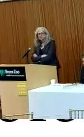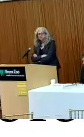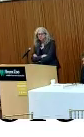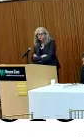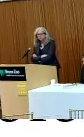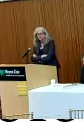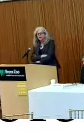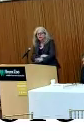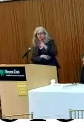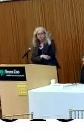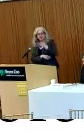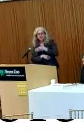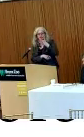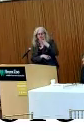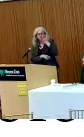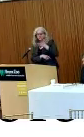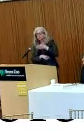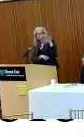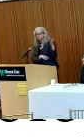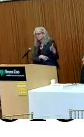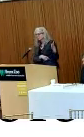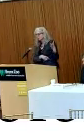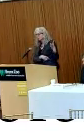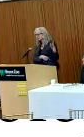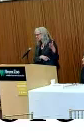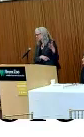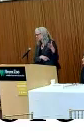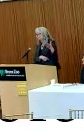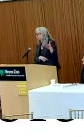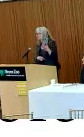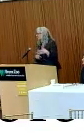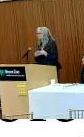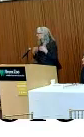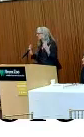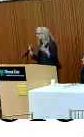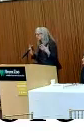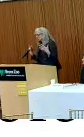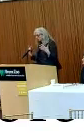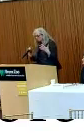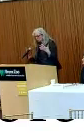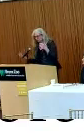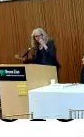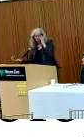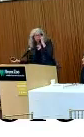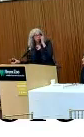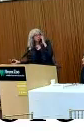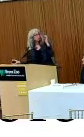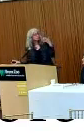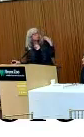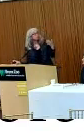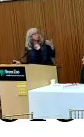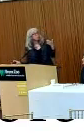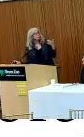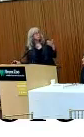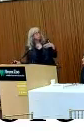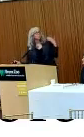this you know is true at every credit score band right and so whether it's you know that the Brokers